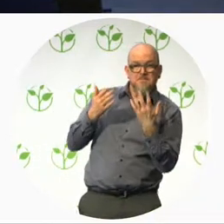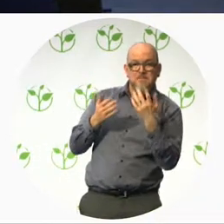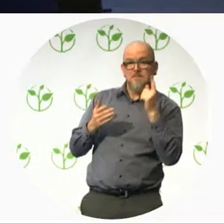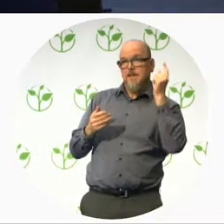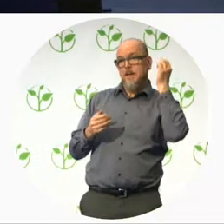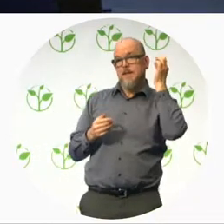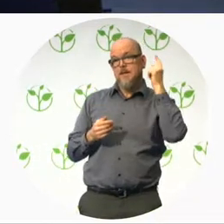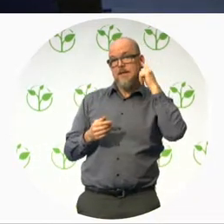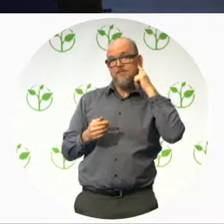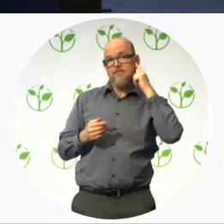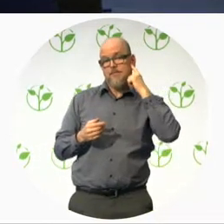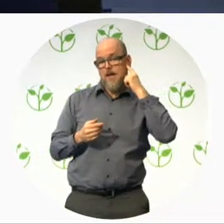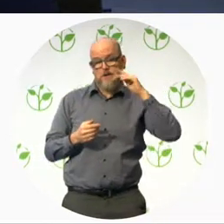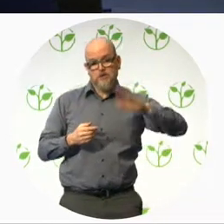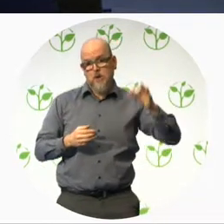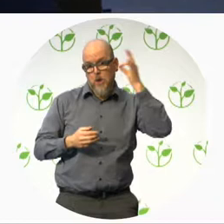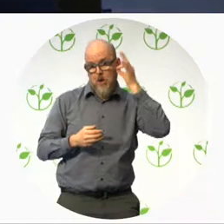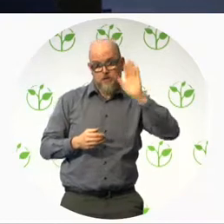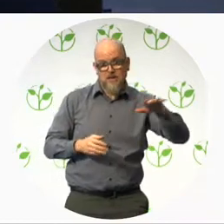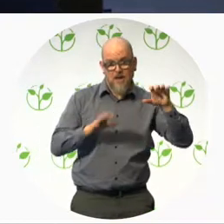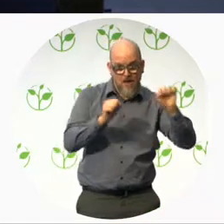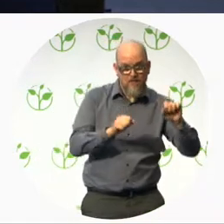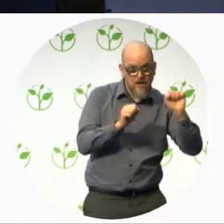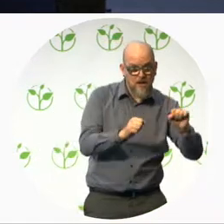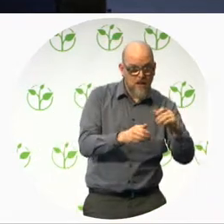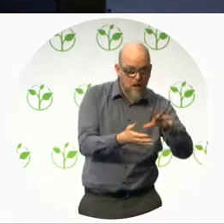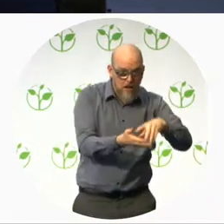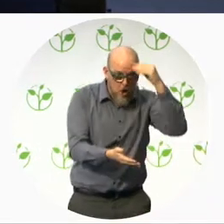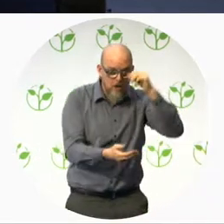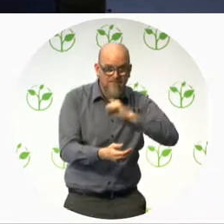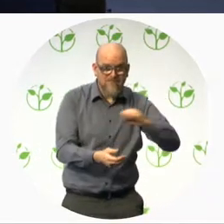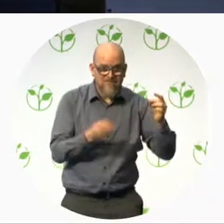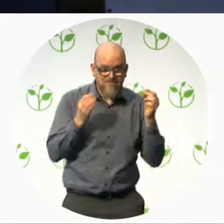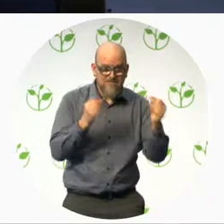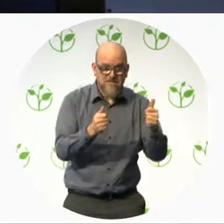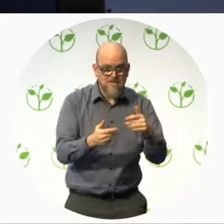that they learn faster? Because my understanding is that